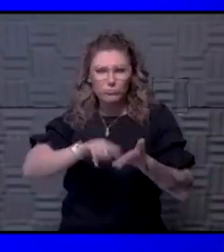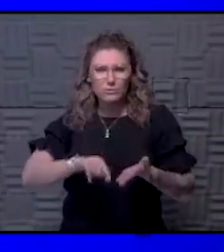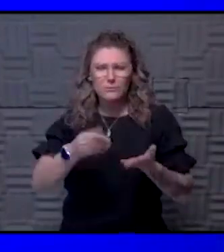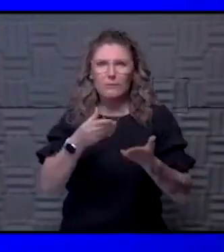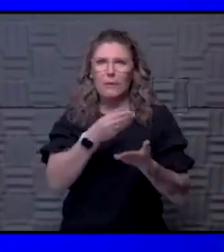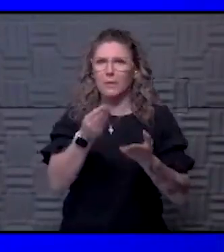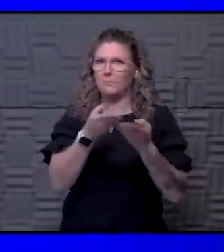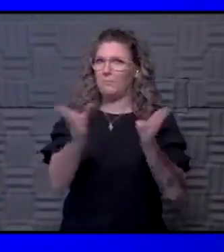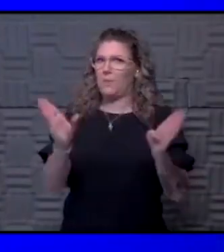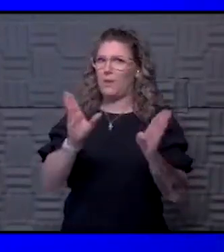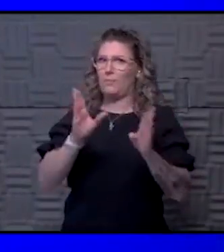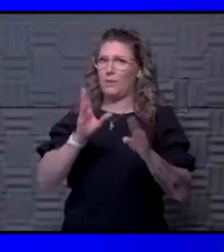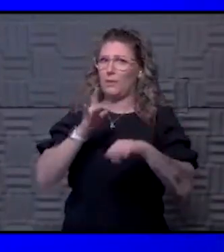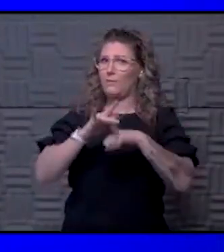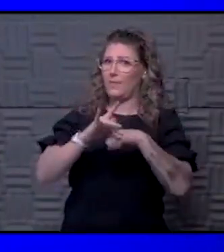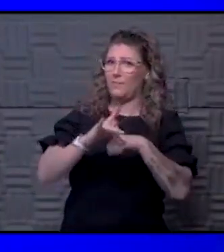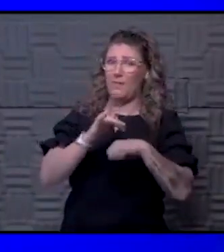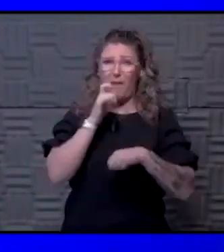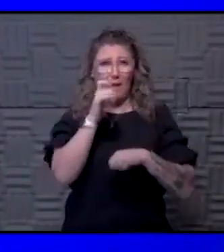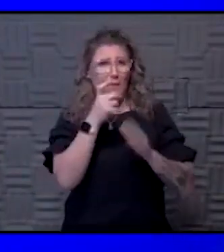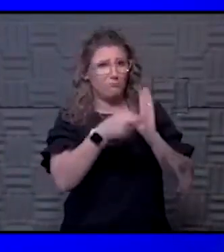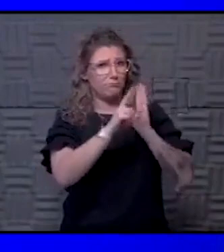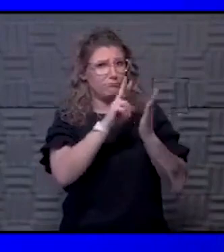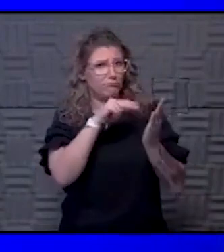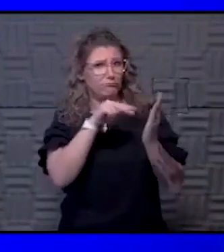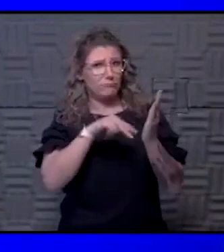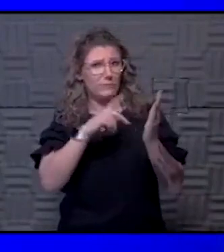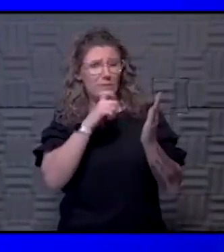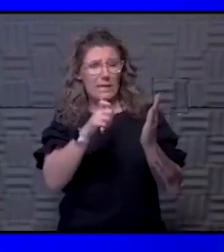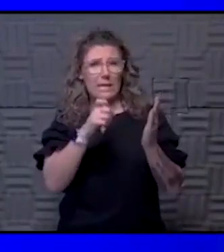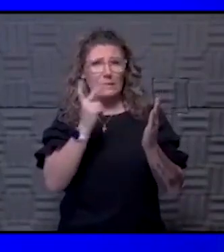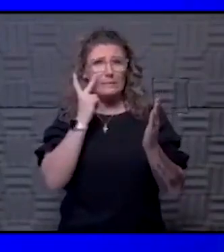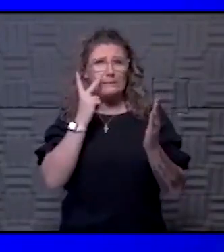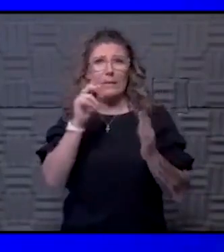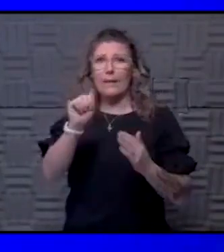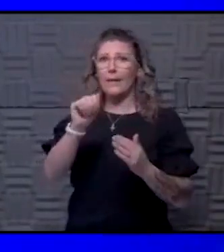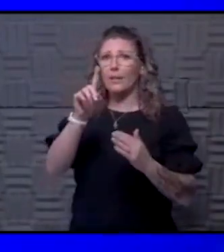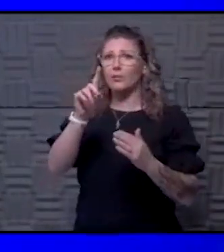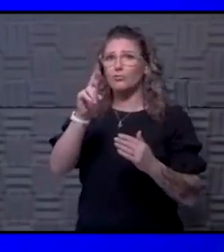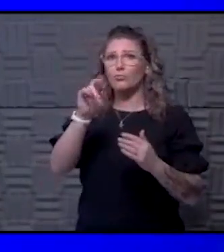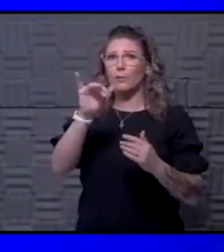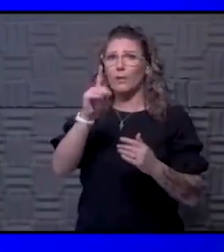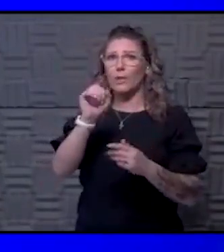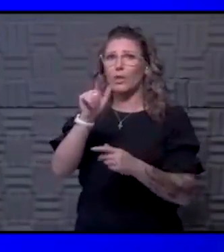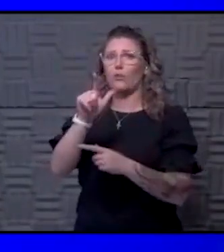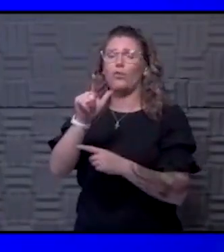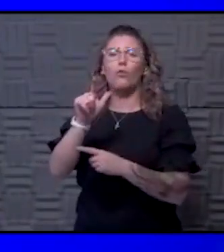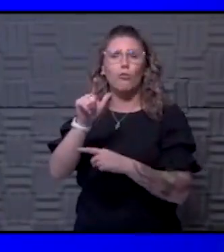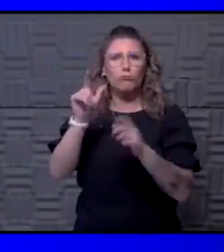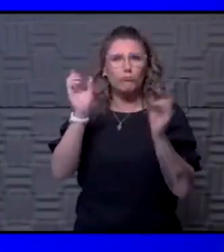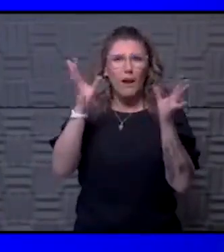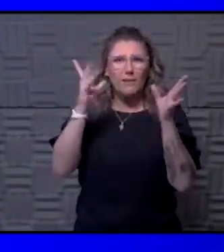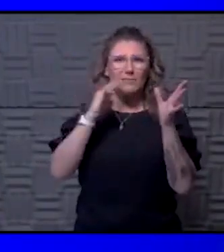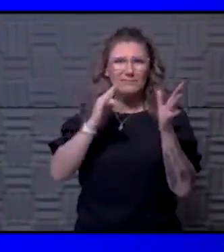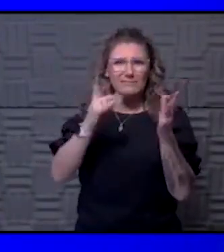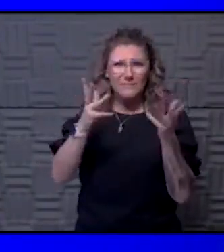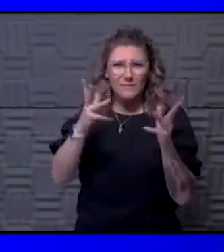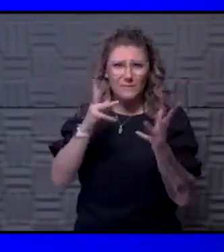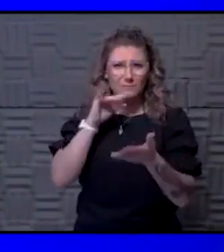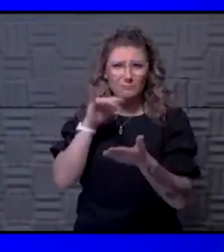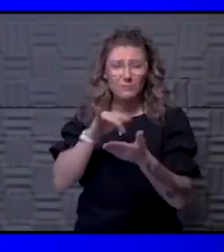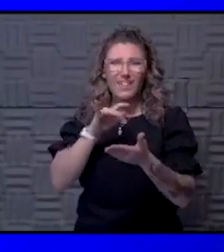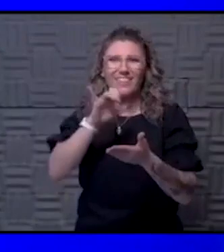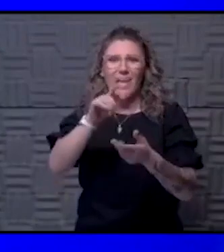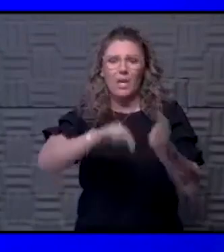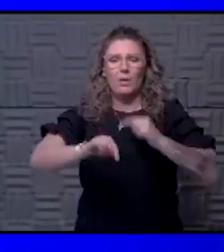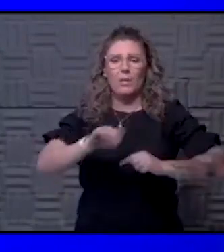I even looking through that report, I didn't see that adrenal crisis was done. I would, again, this goes back to your specific